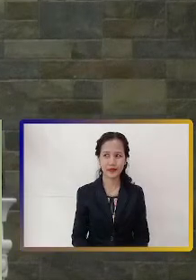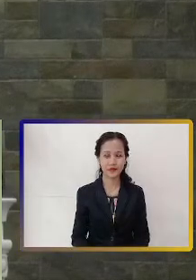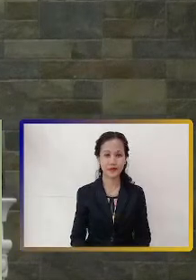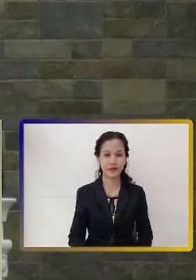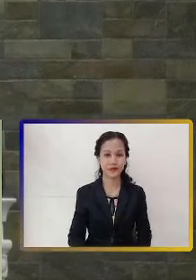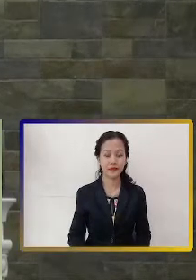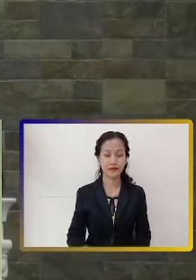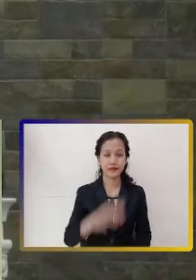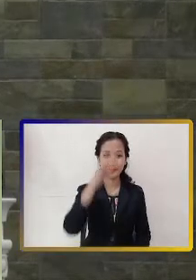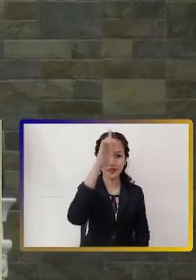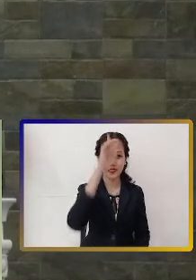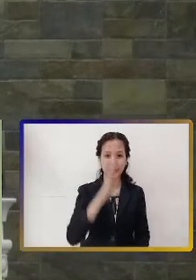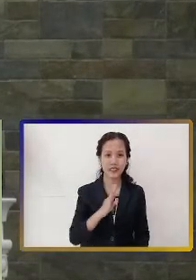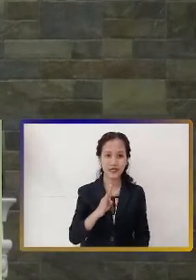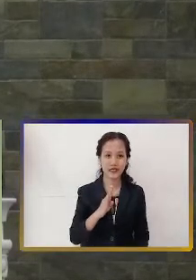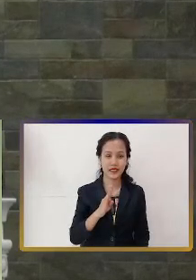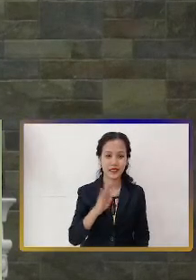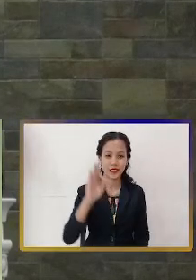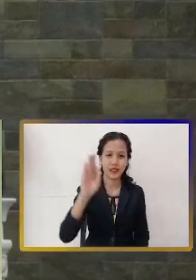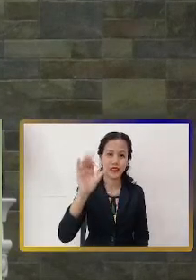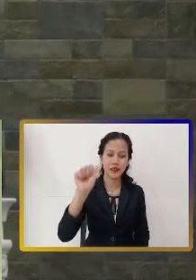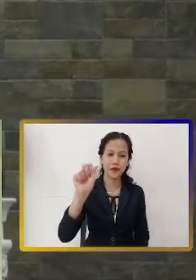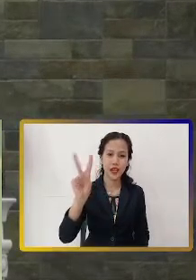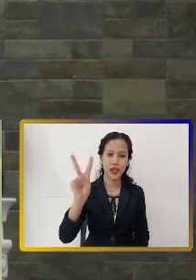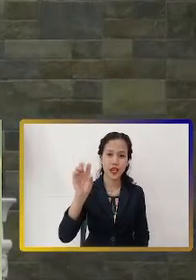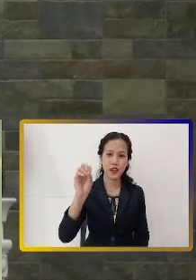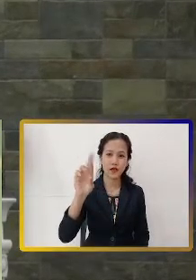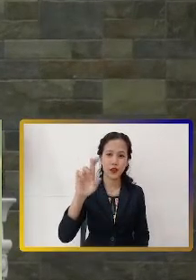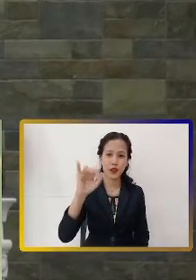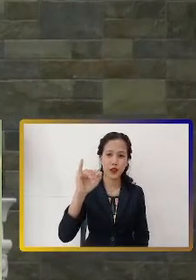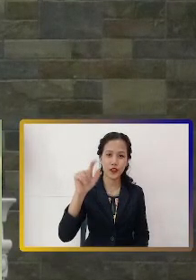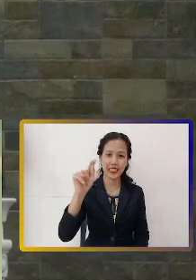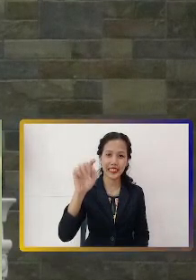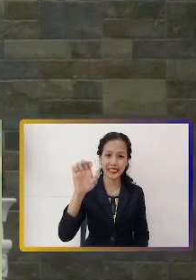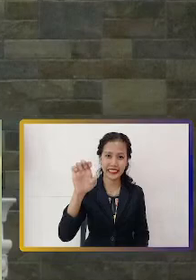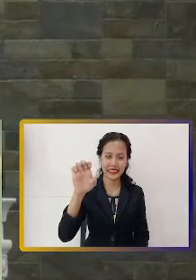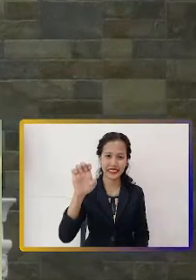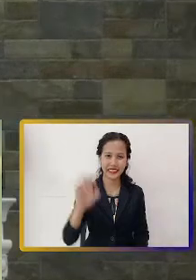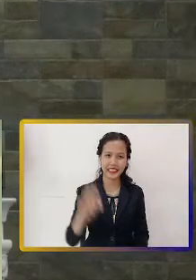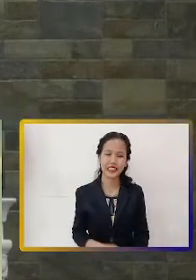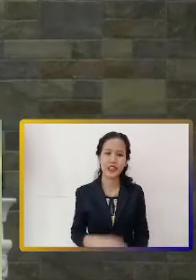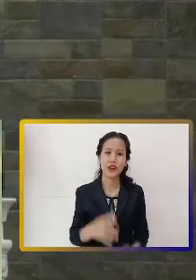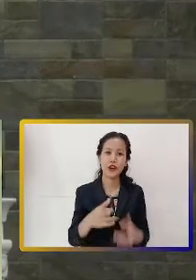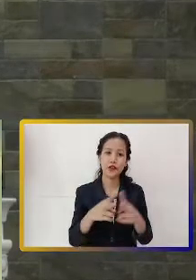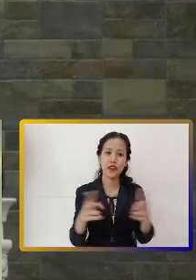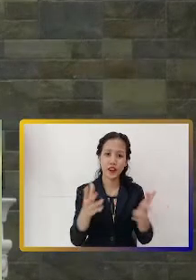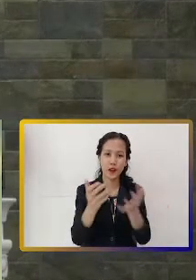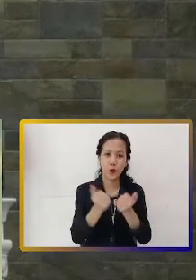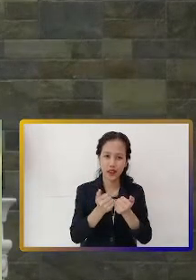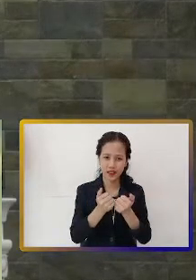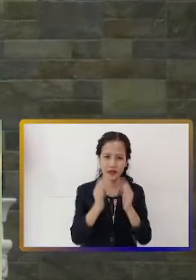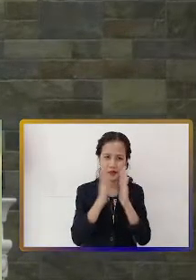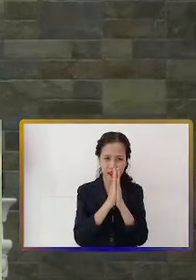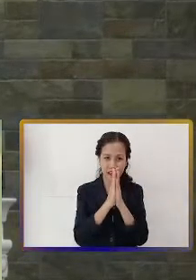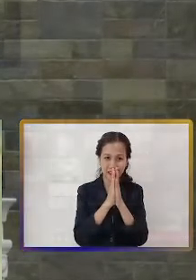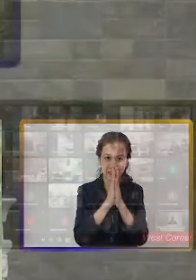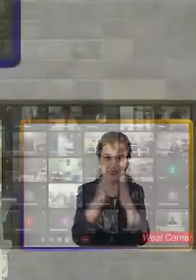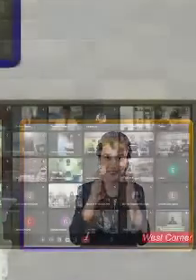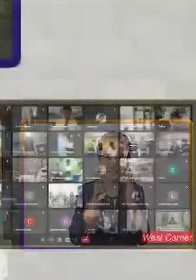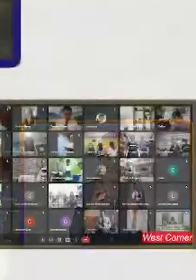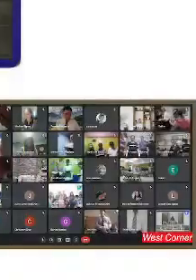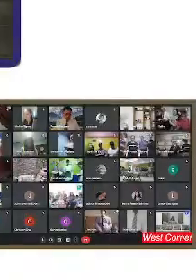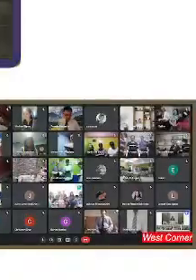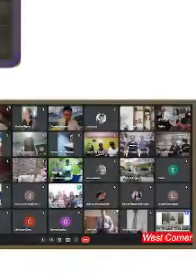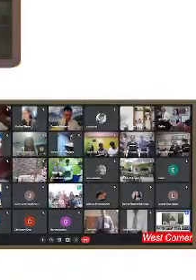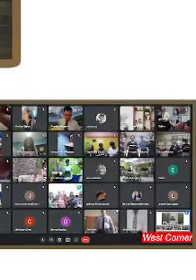God's favorite prayer. That is the title of this message tonight. Let's bow our heads, please. Father, thank